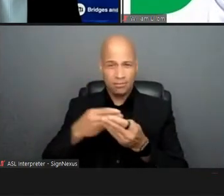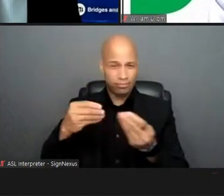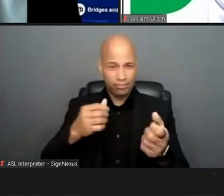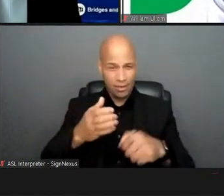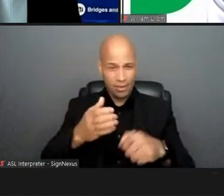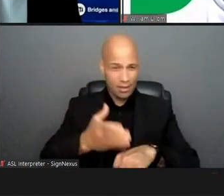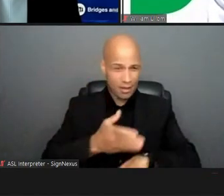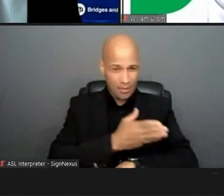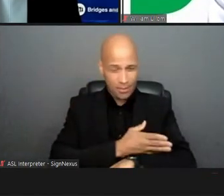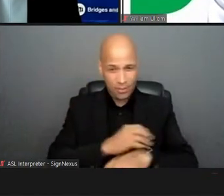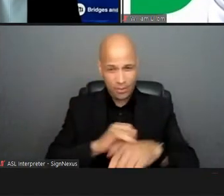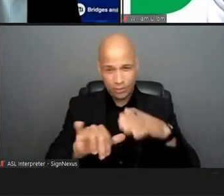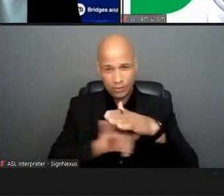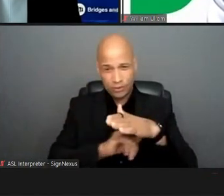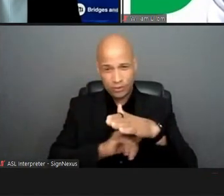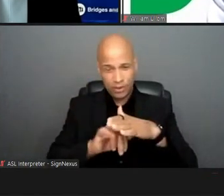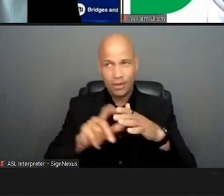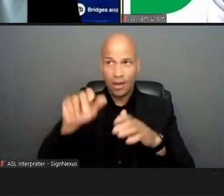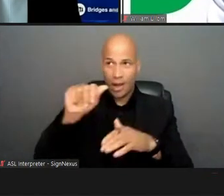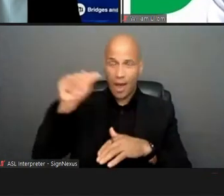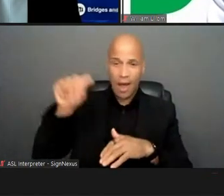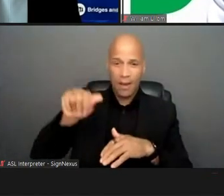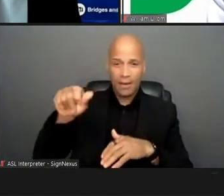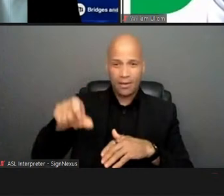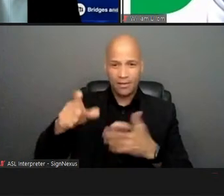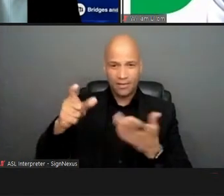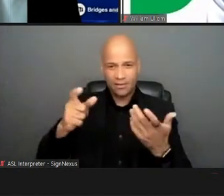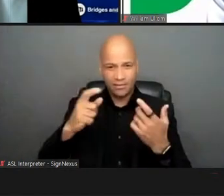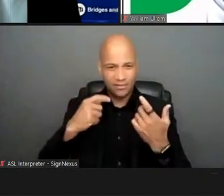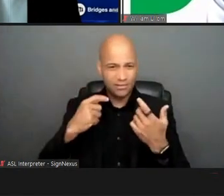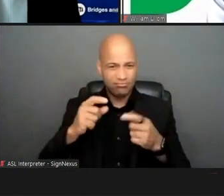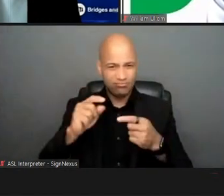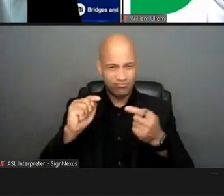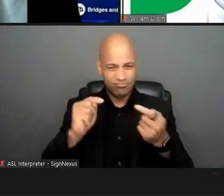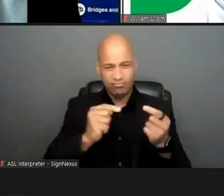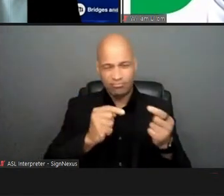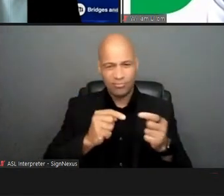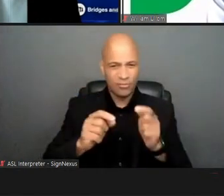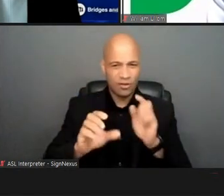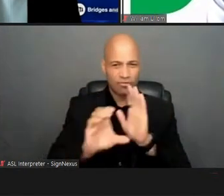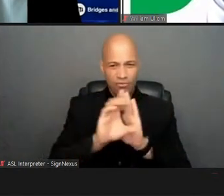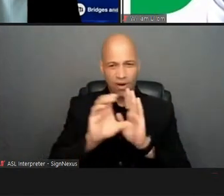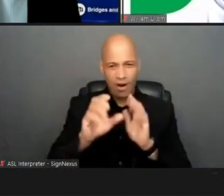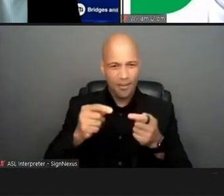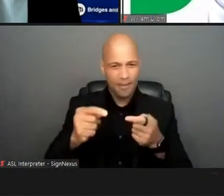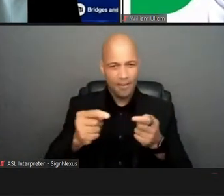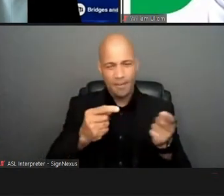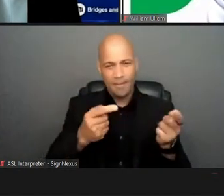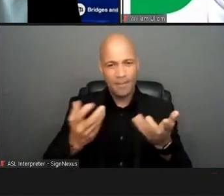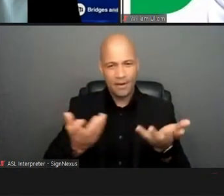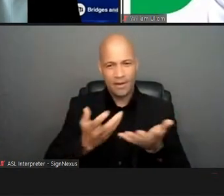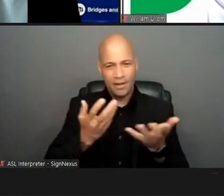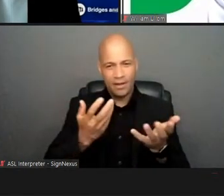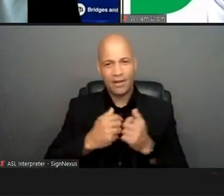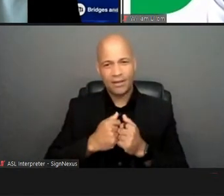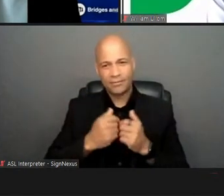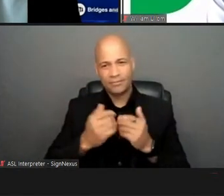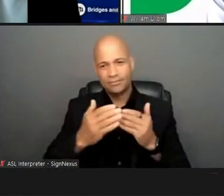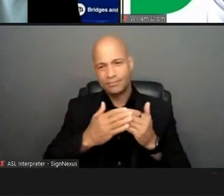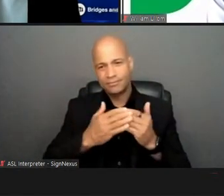update the Subways until Albany gets realistic about the rampant crime in this city repercussions will be felt for years to come thank